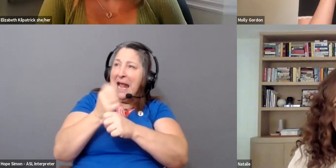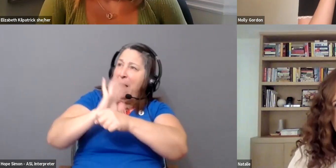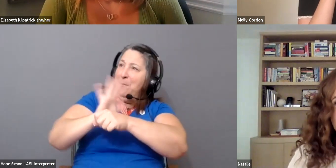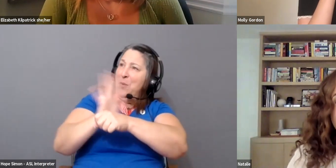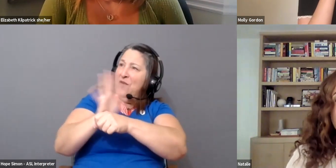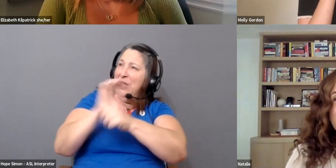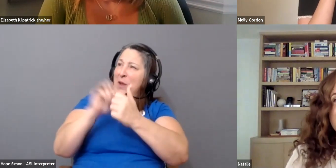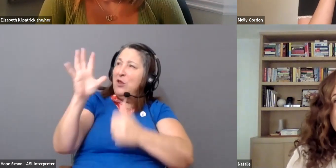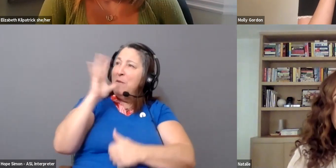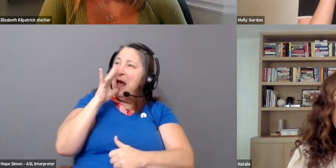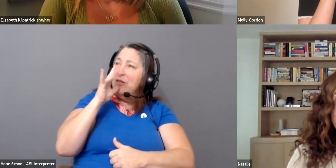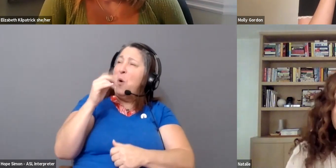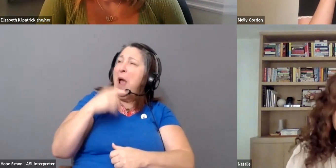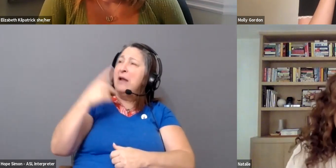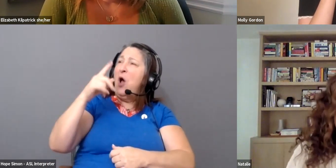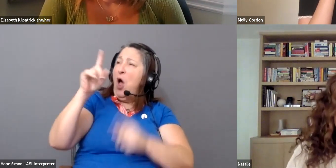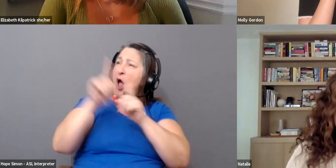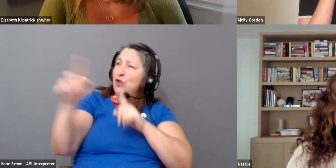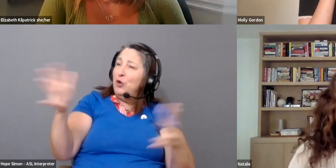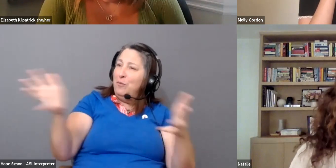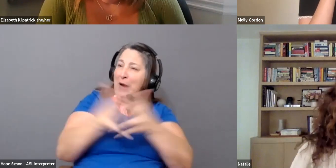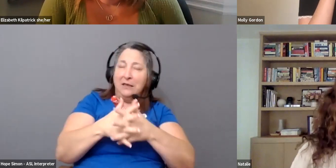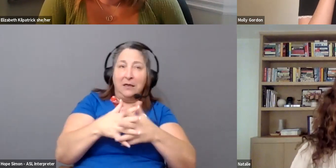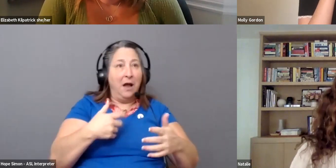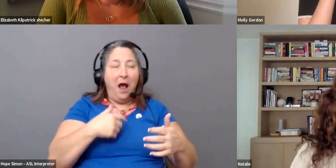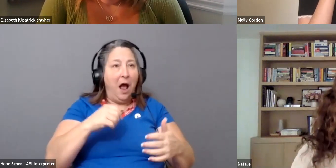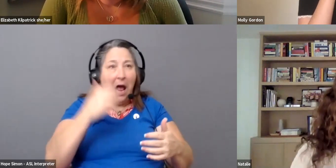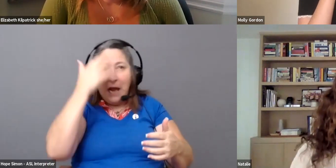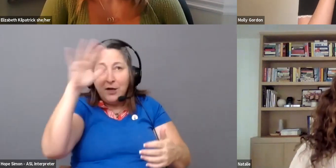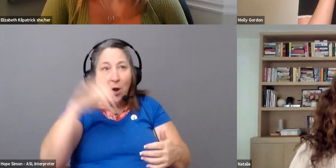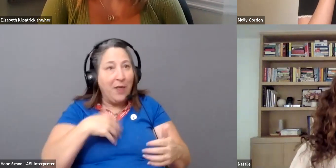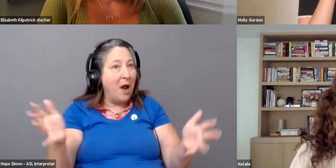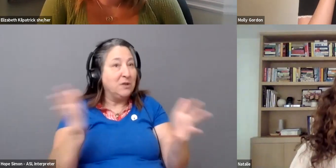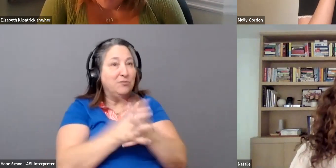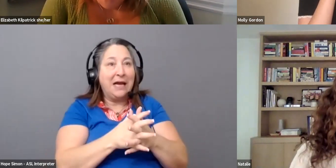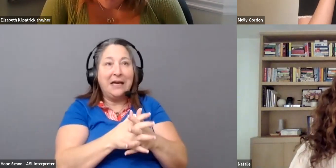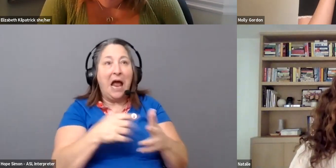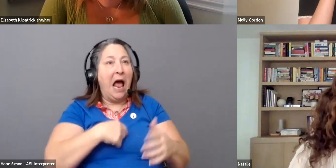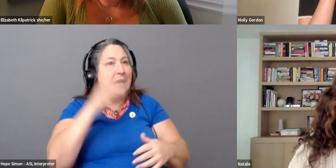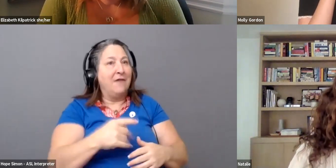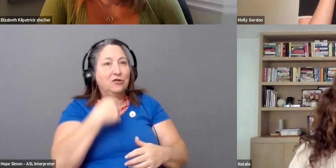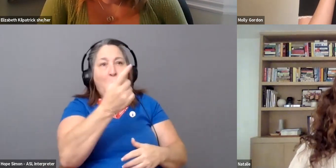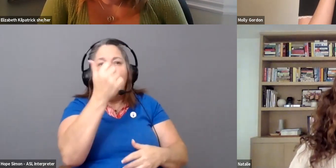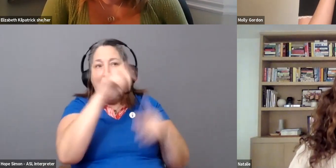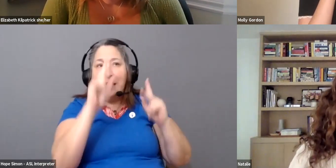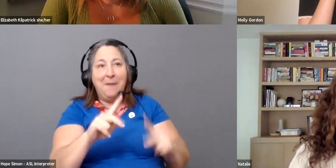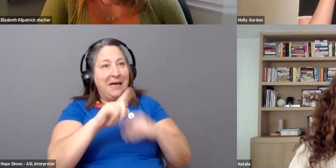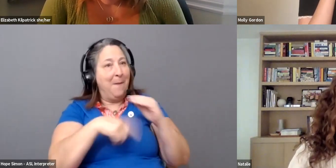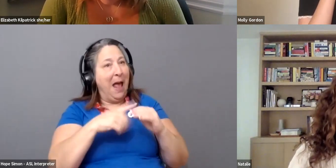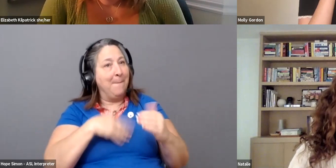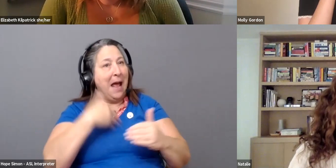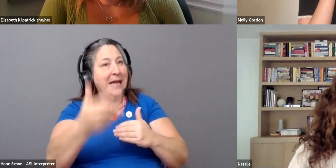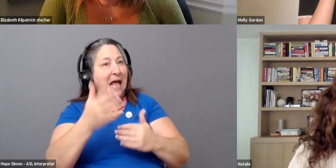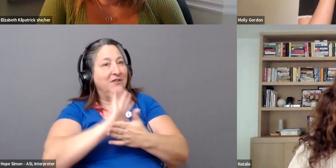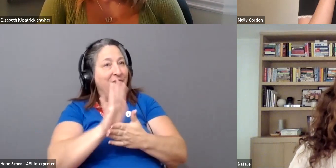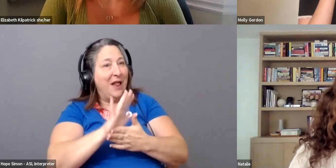on this idea. So that's a very roundabout psycho way of introducing that. I think that's one of the